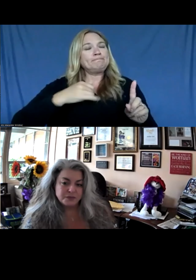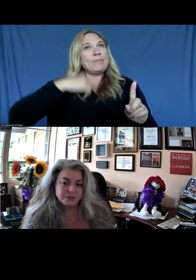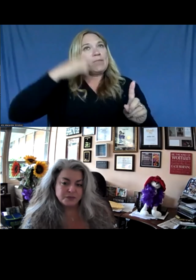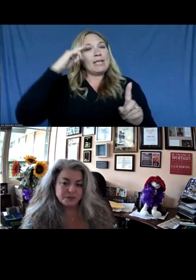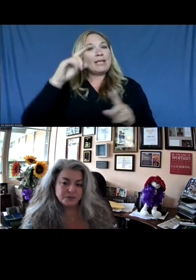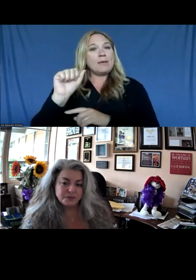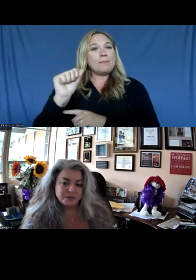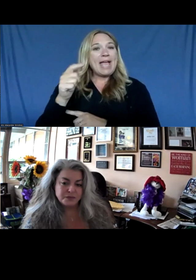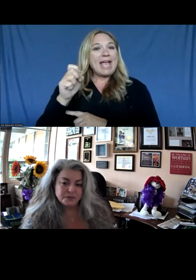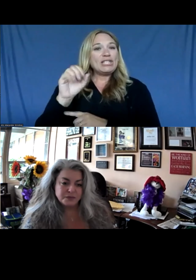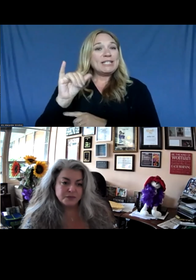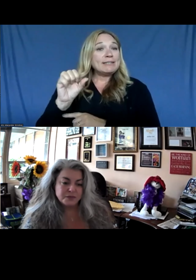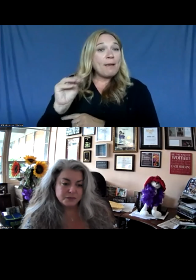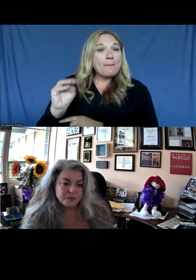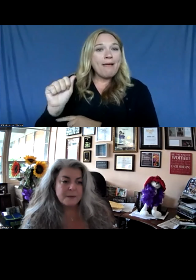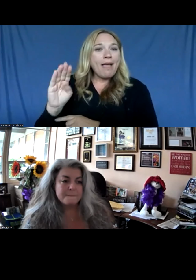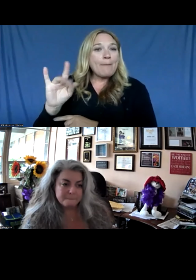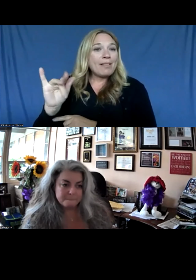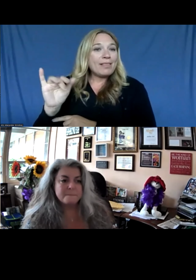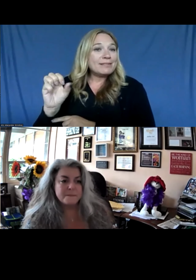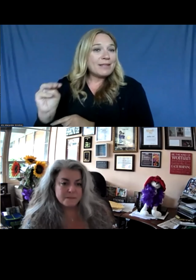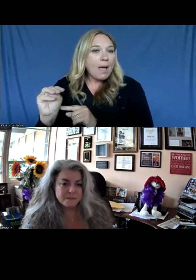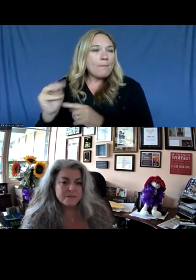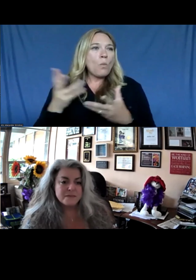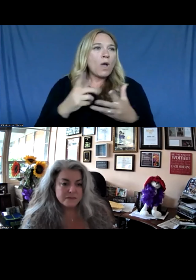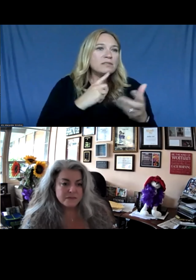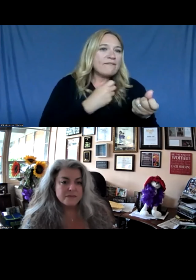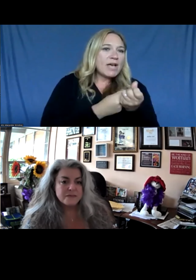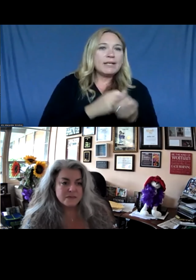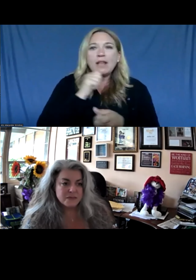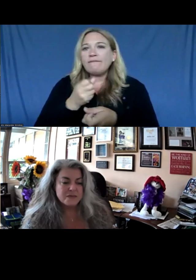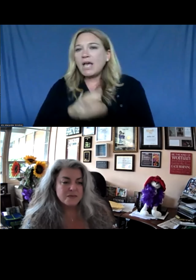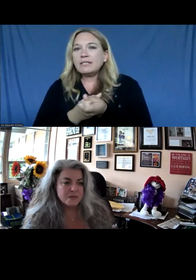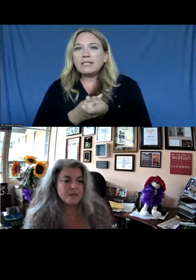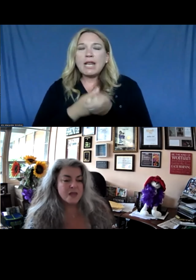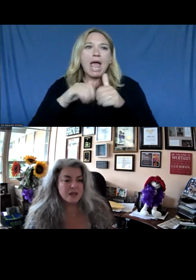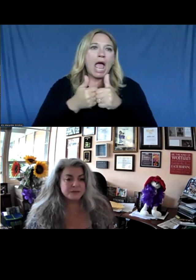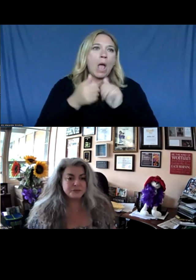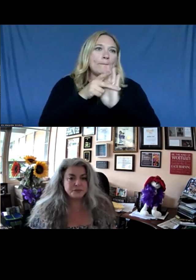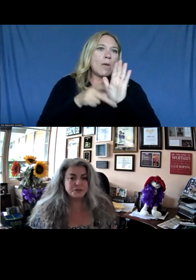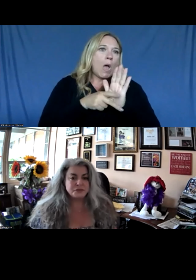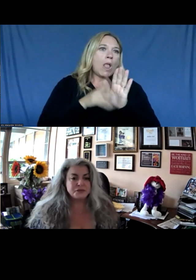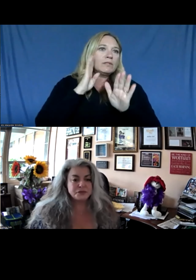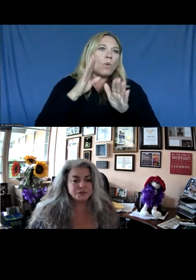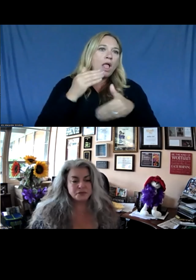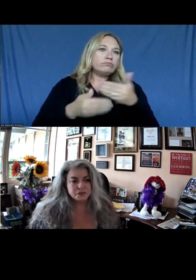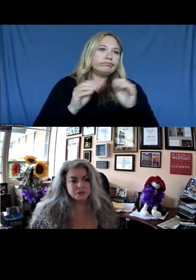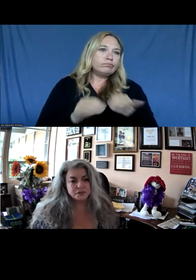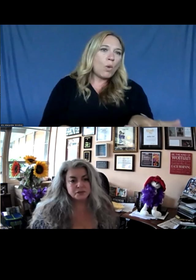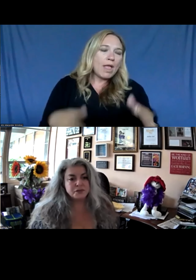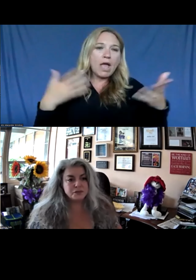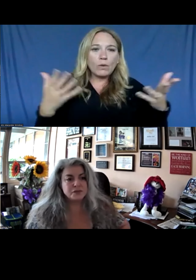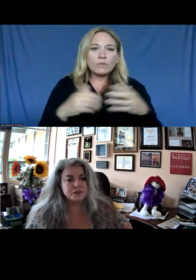and ableism and how that plays into what's funded and not funded and how policy rolls out. And I think that, at least in